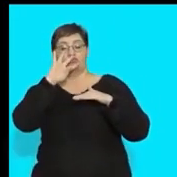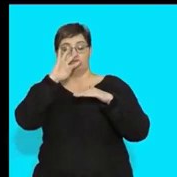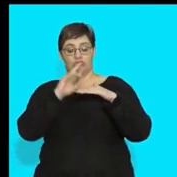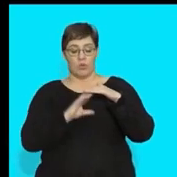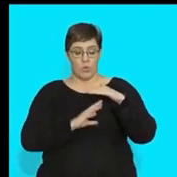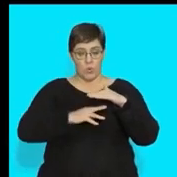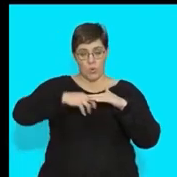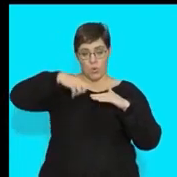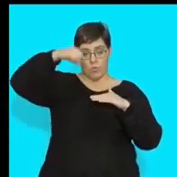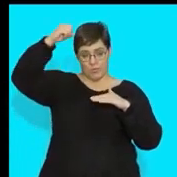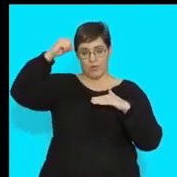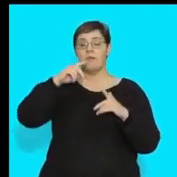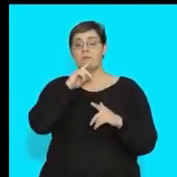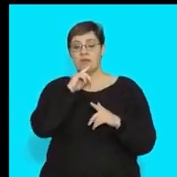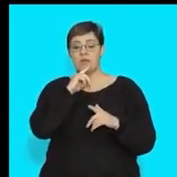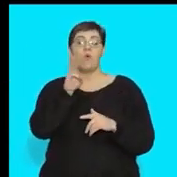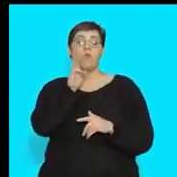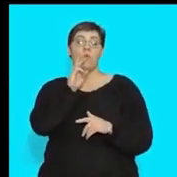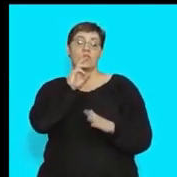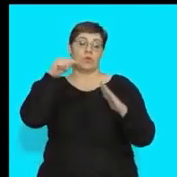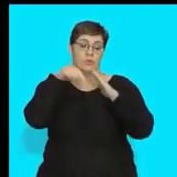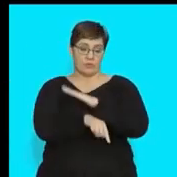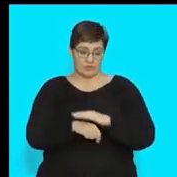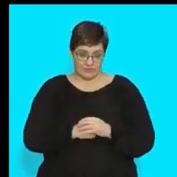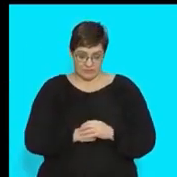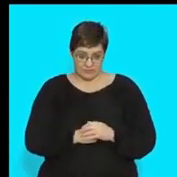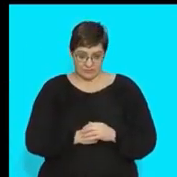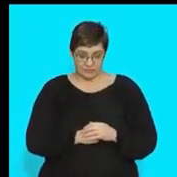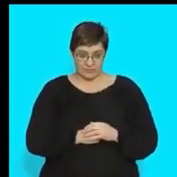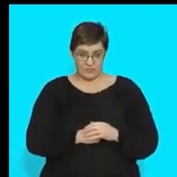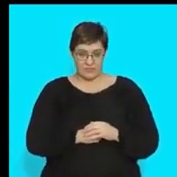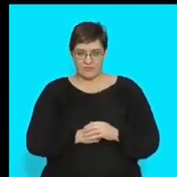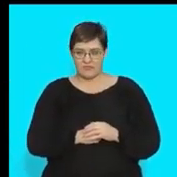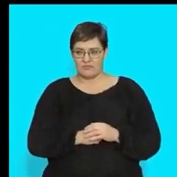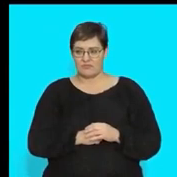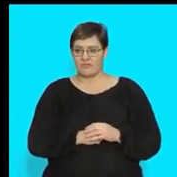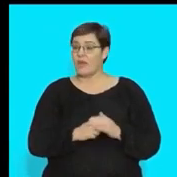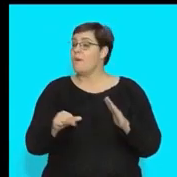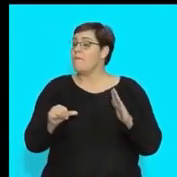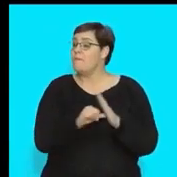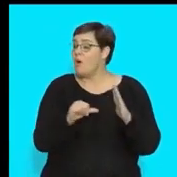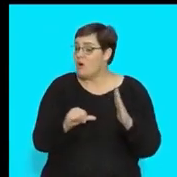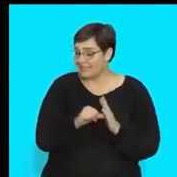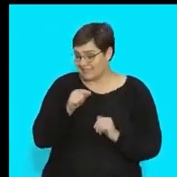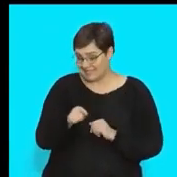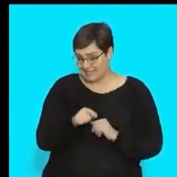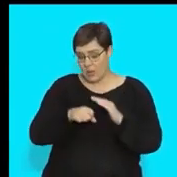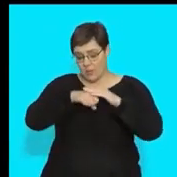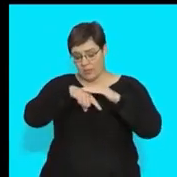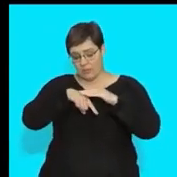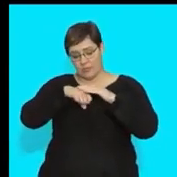transpiration is when we lose water, all right? And that's an important part of